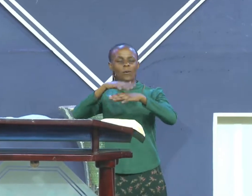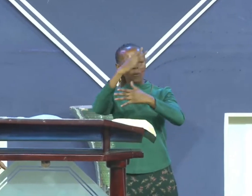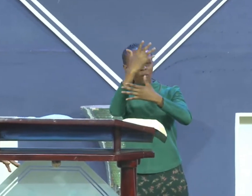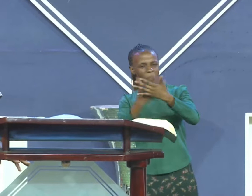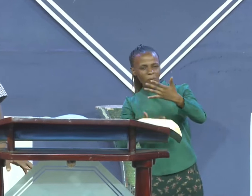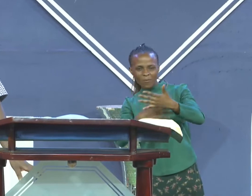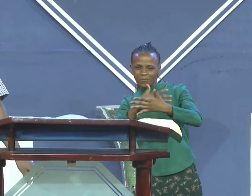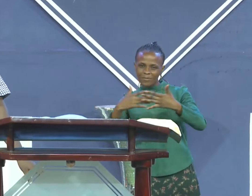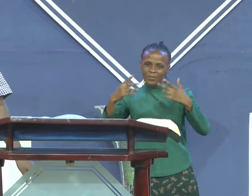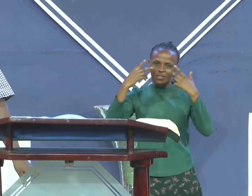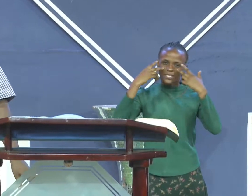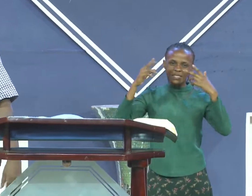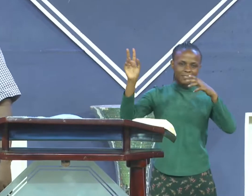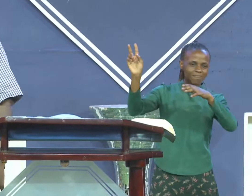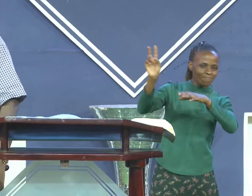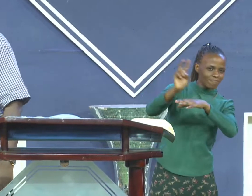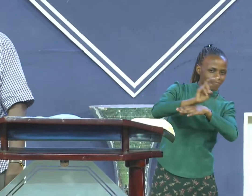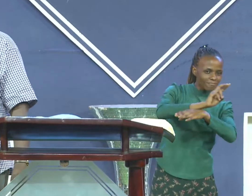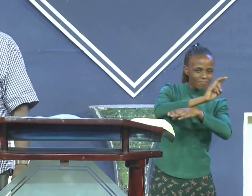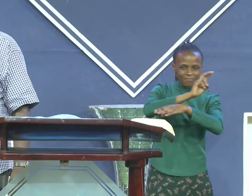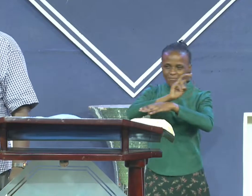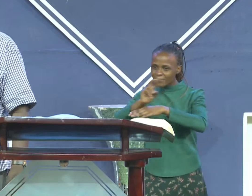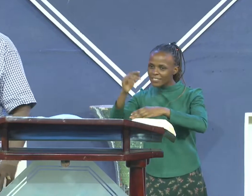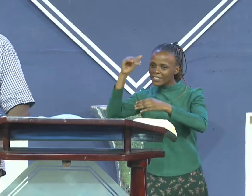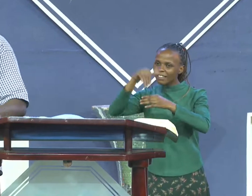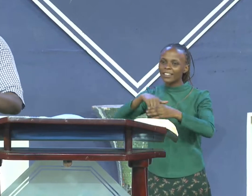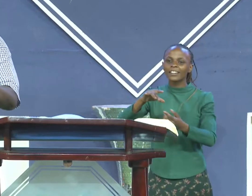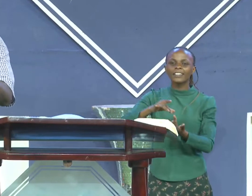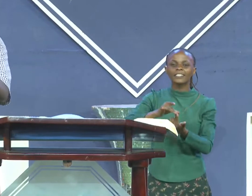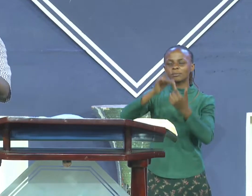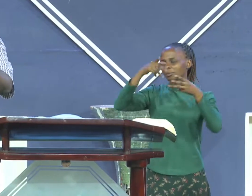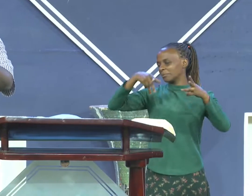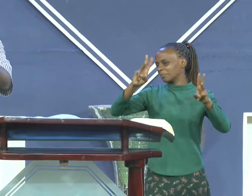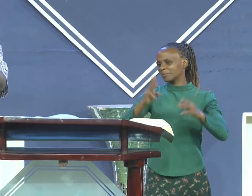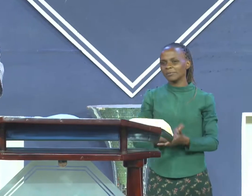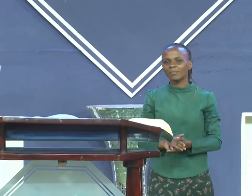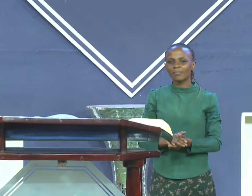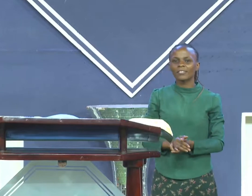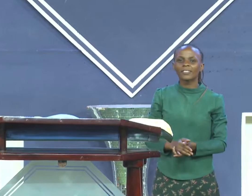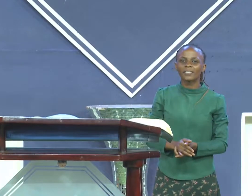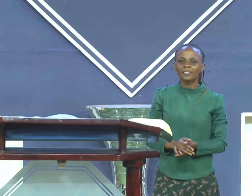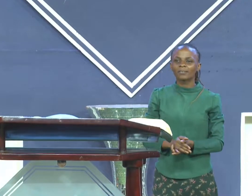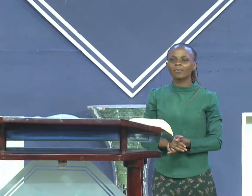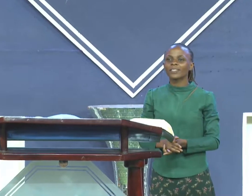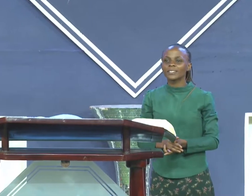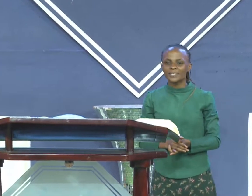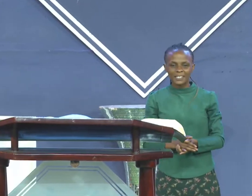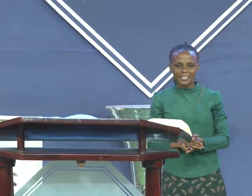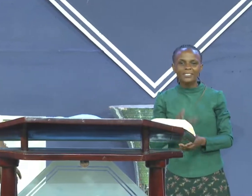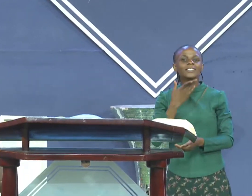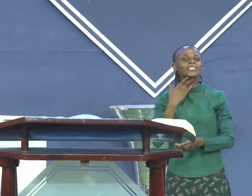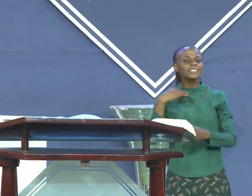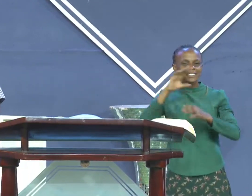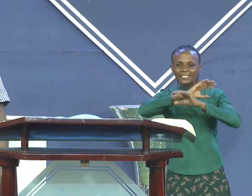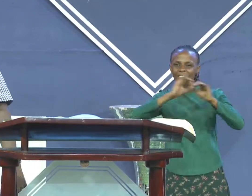eraba. There was a man who was networked to another network. Ngateyetaaga baziyita zi CCTV. And he